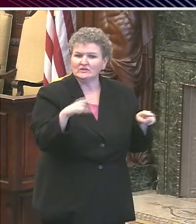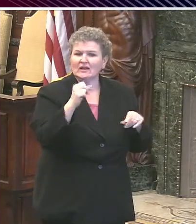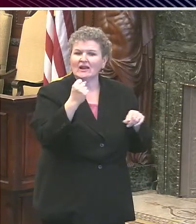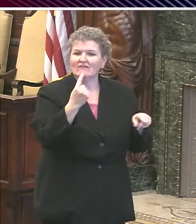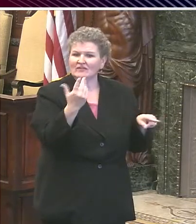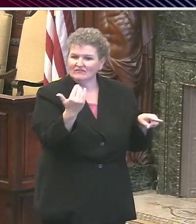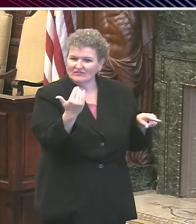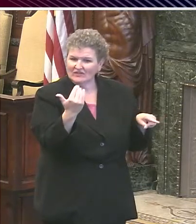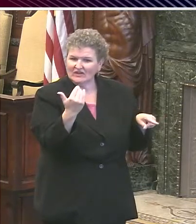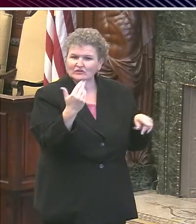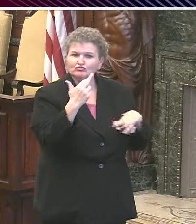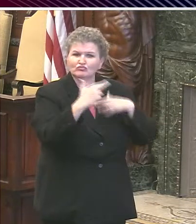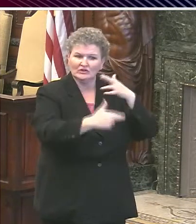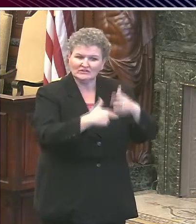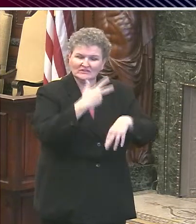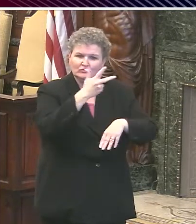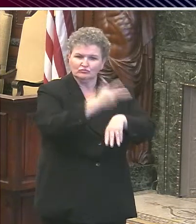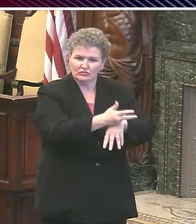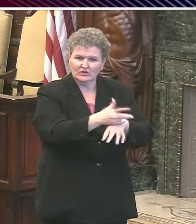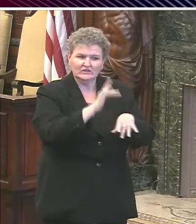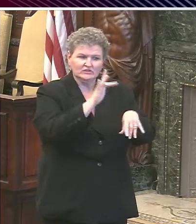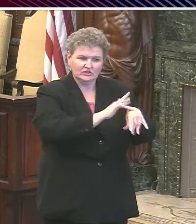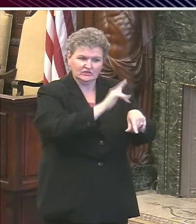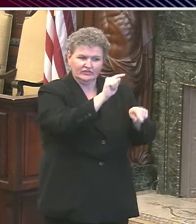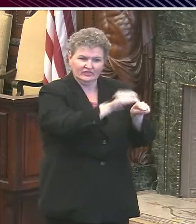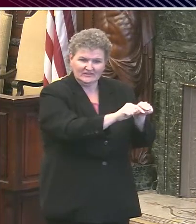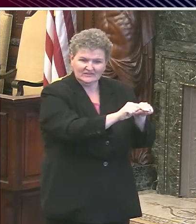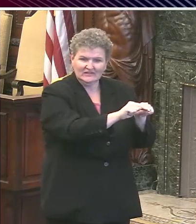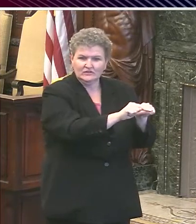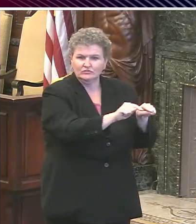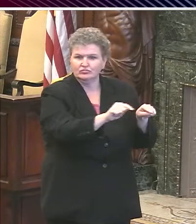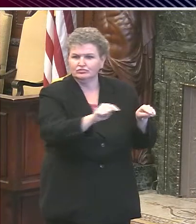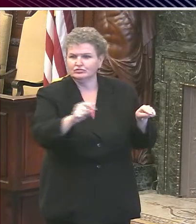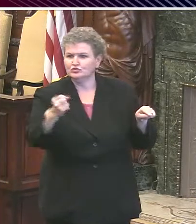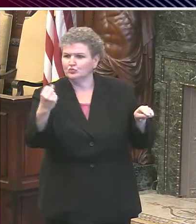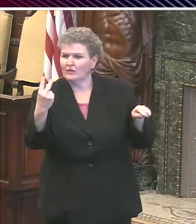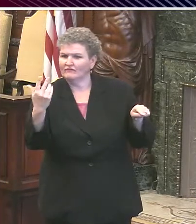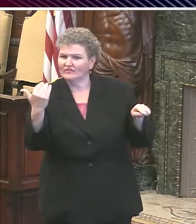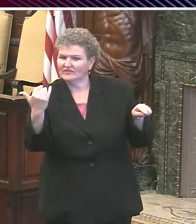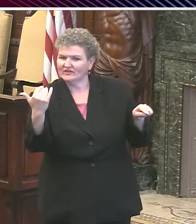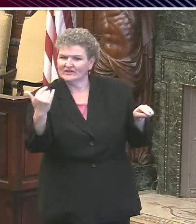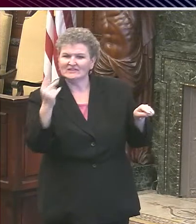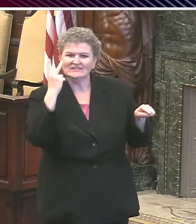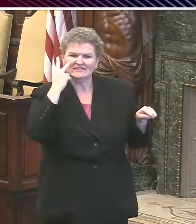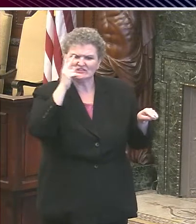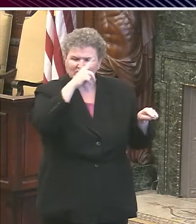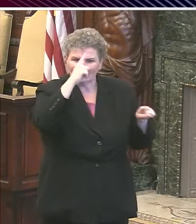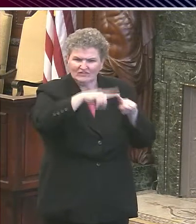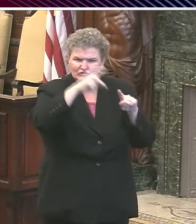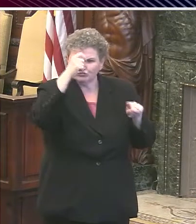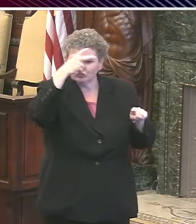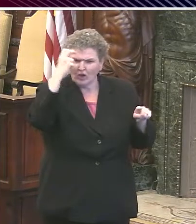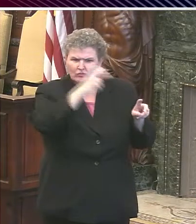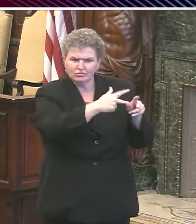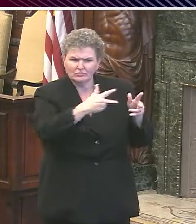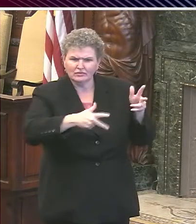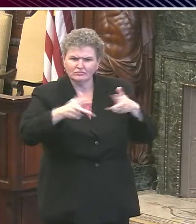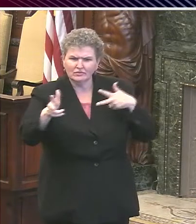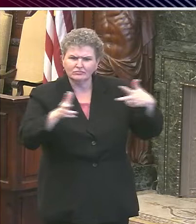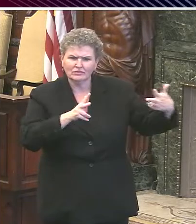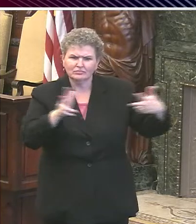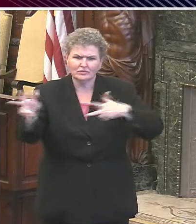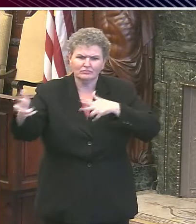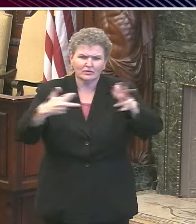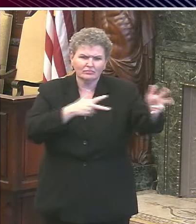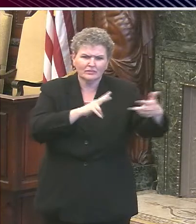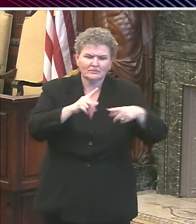when both trash and recycling visited the block in the area. So you can see a trash truck visited this block at